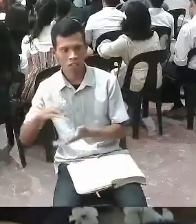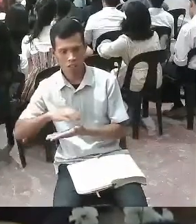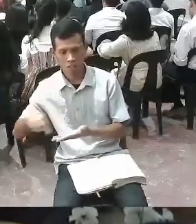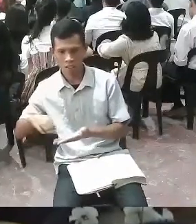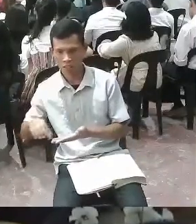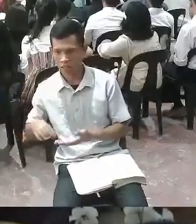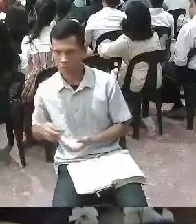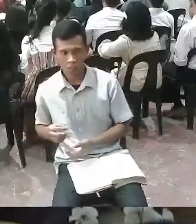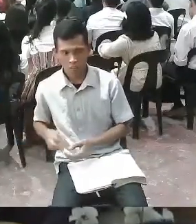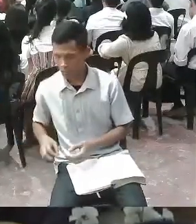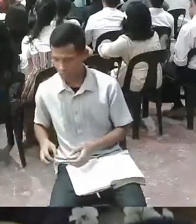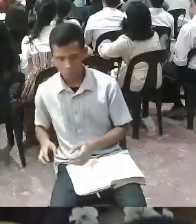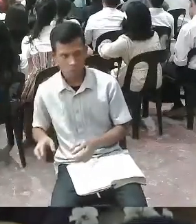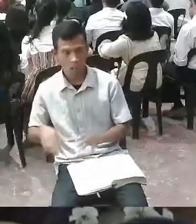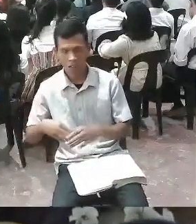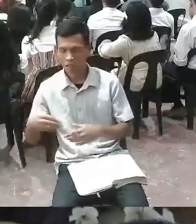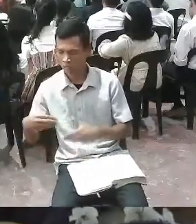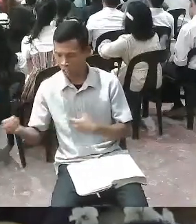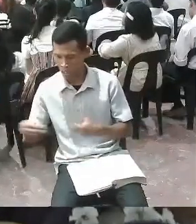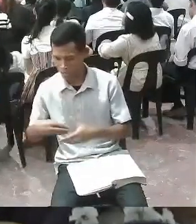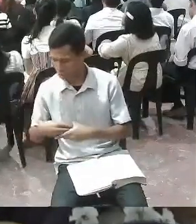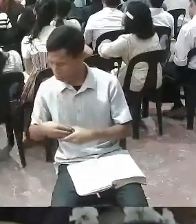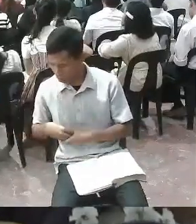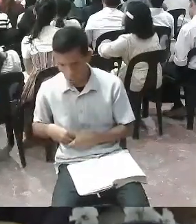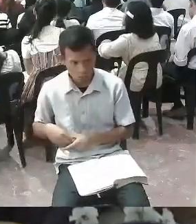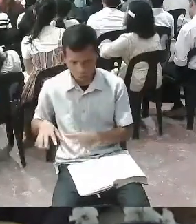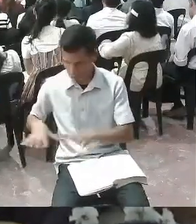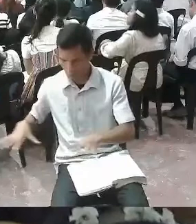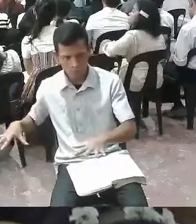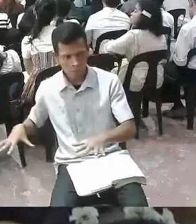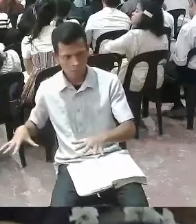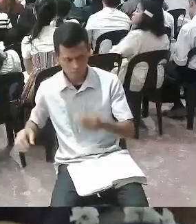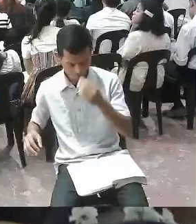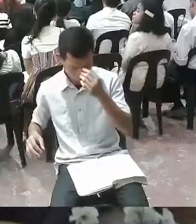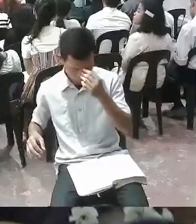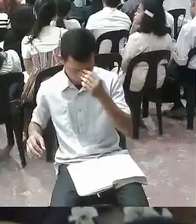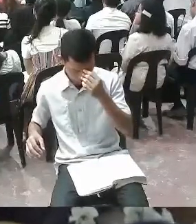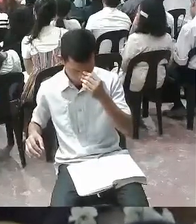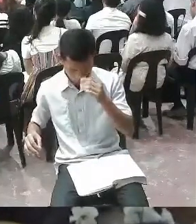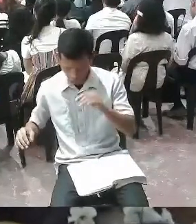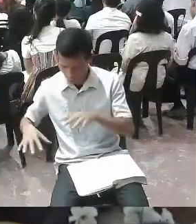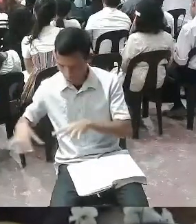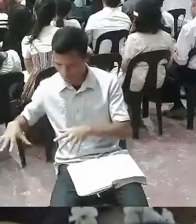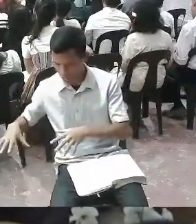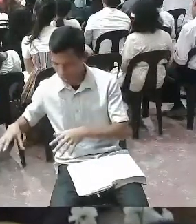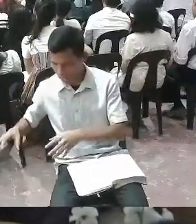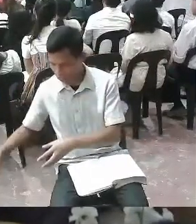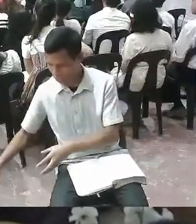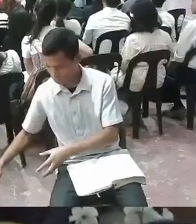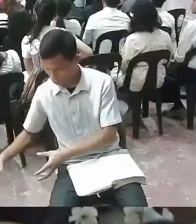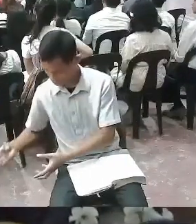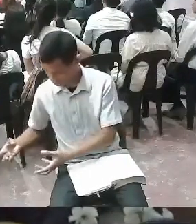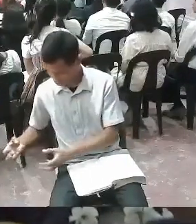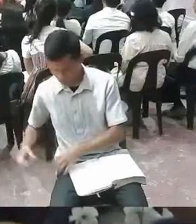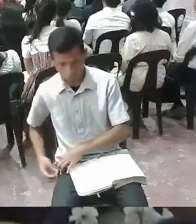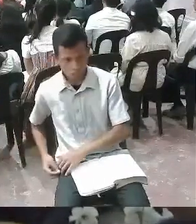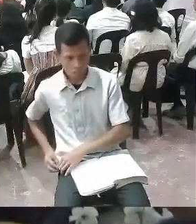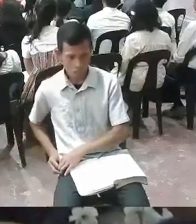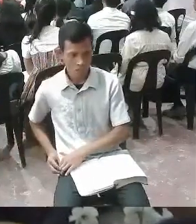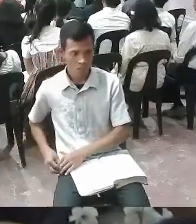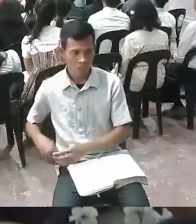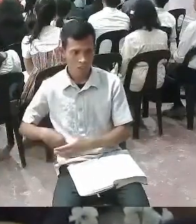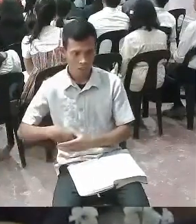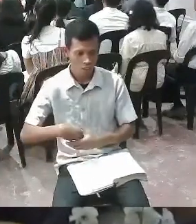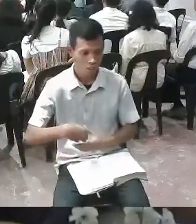collection in the courtroom and got another $25. And the man walked out